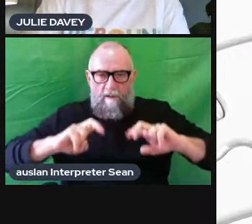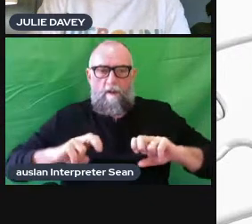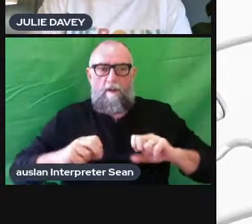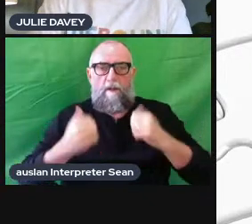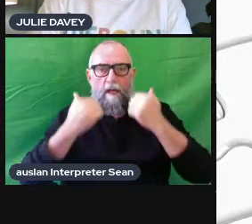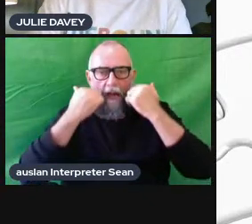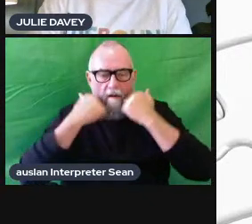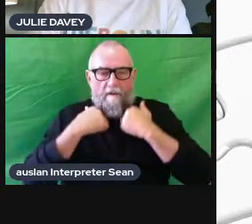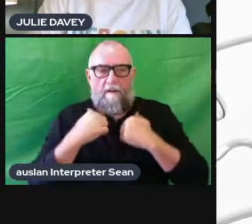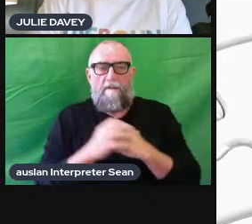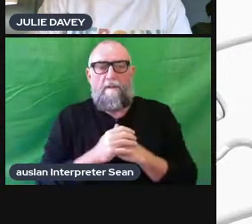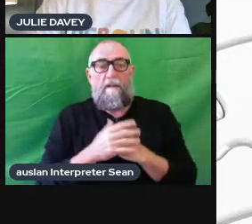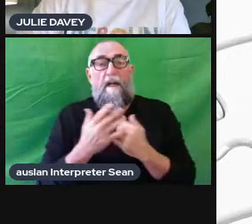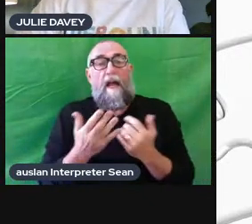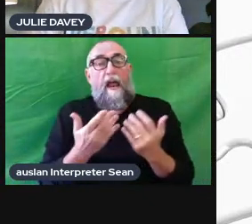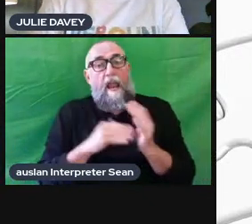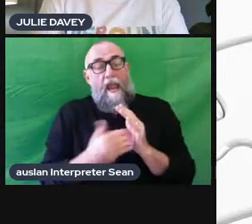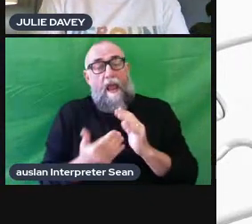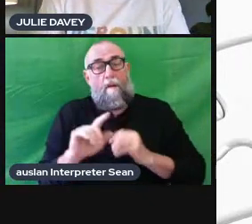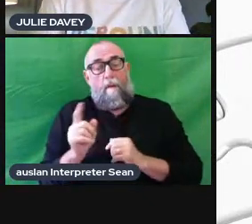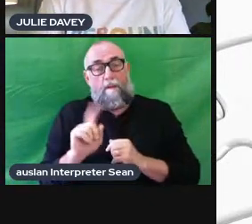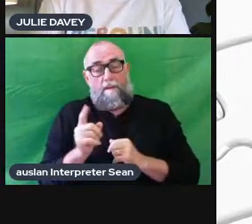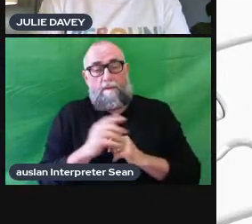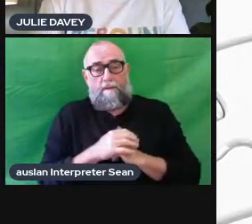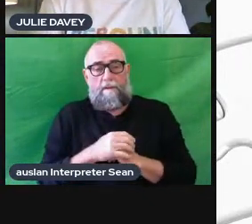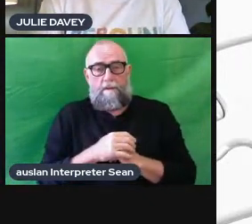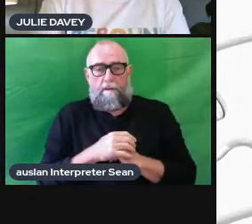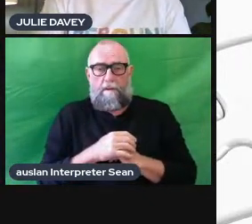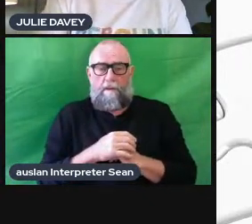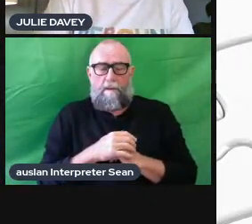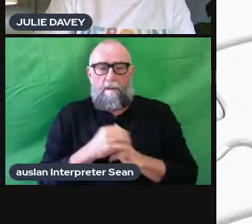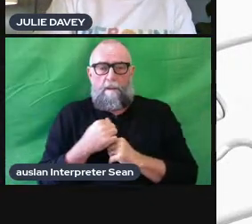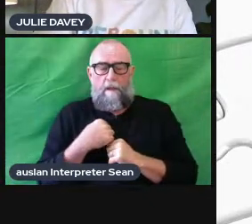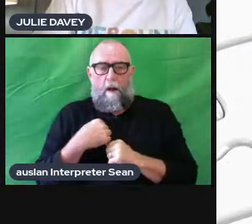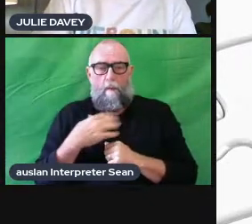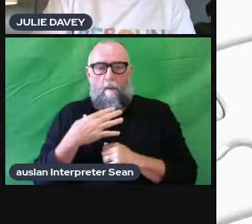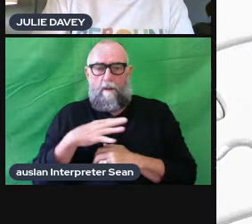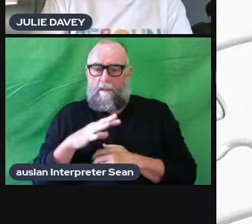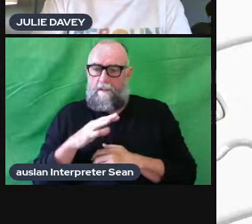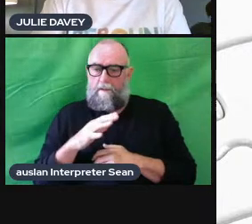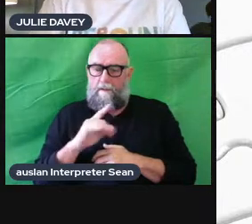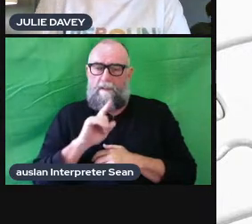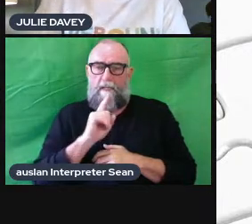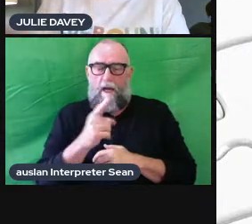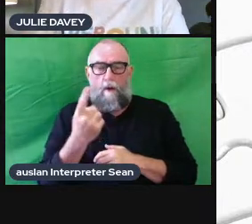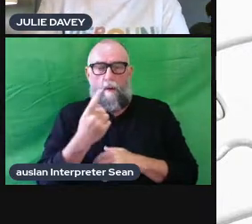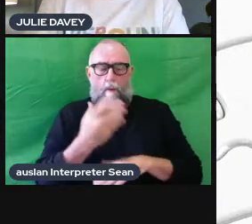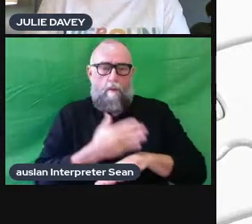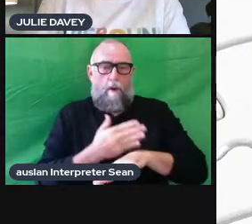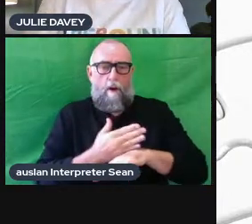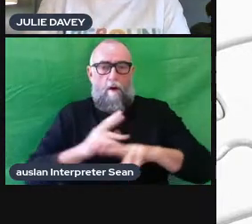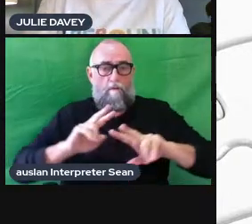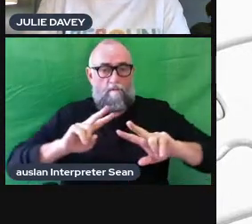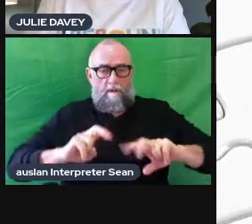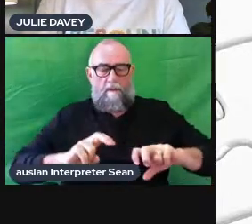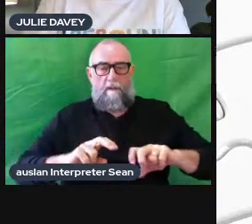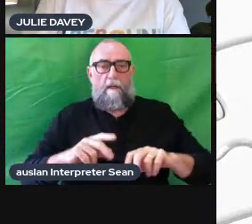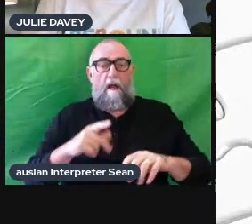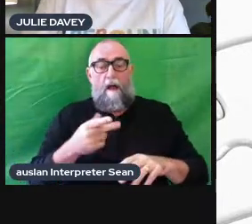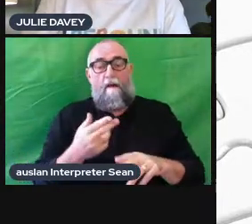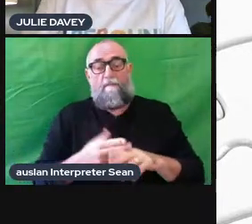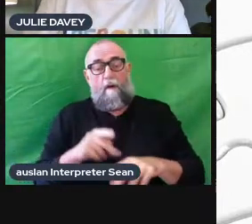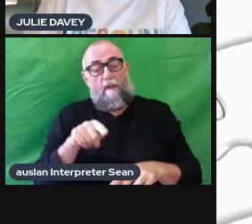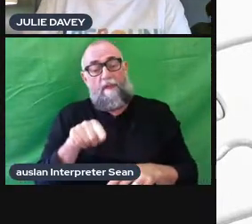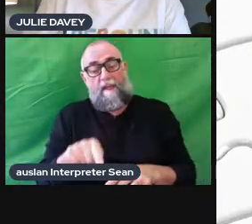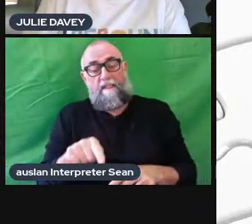So I'd like to say to the researchers present that the chance of co-design partnerships succeeding